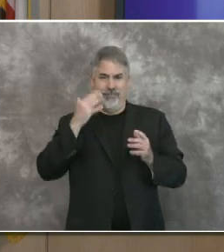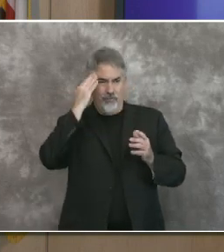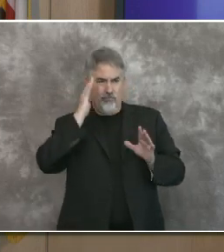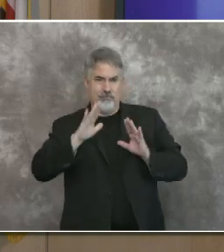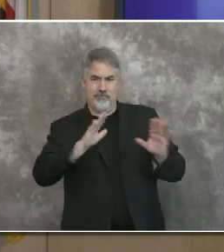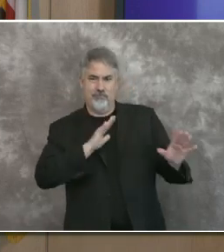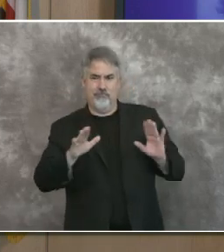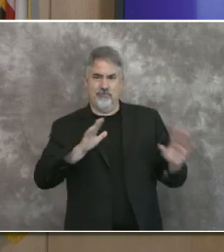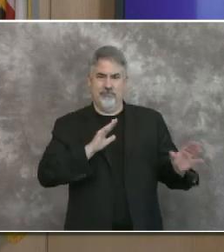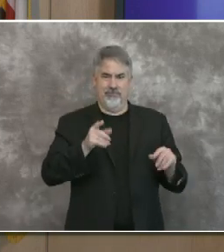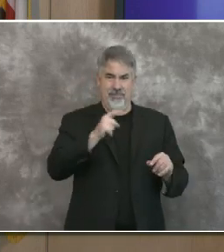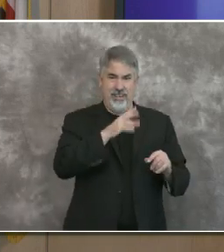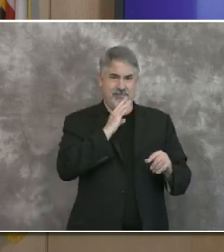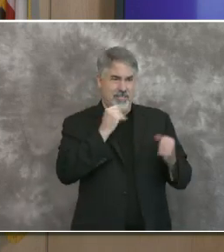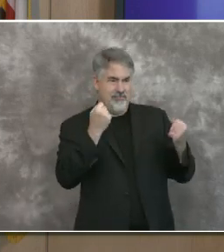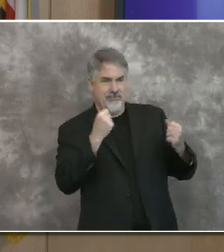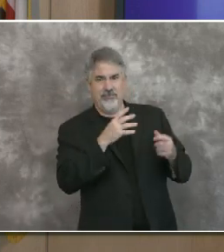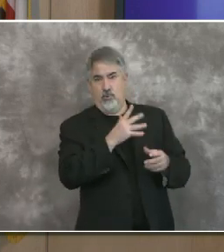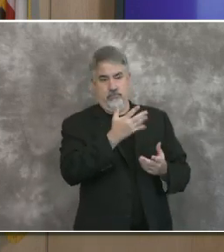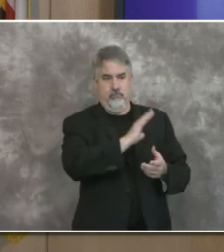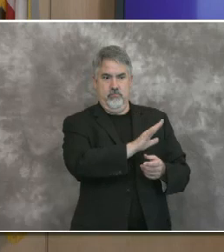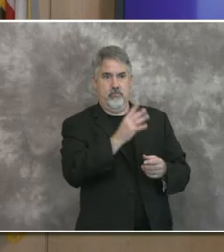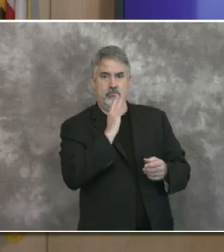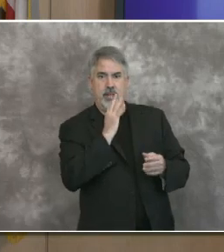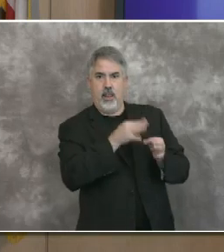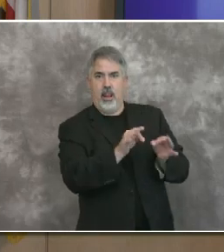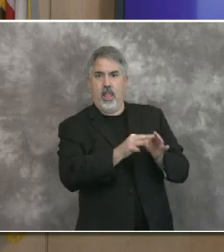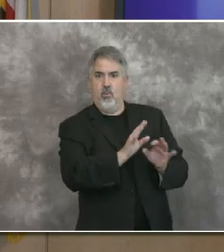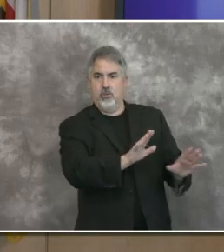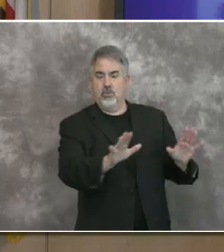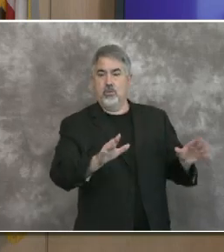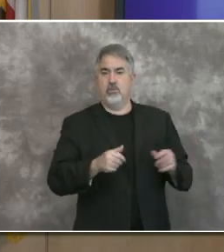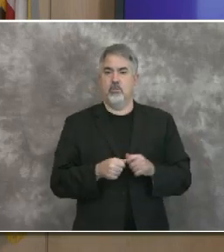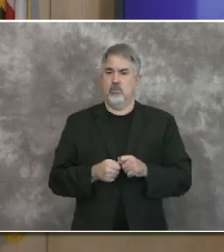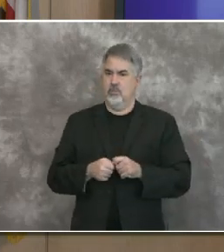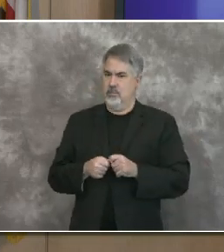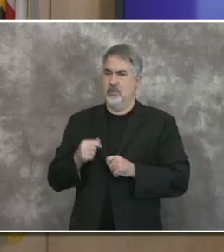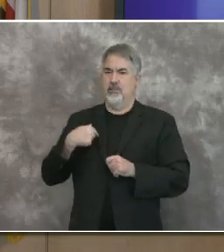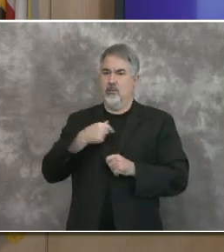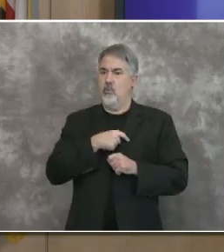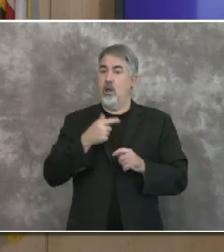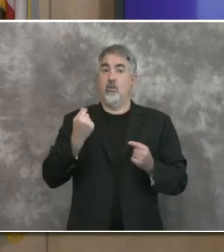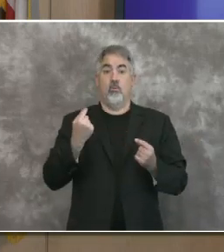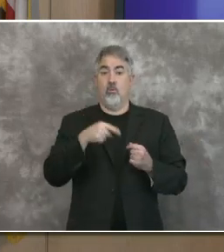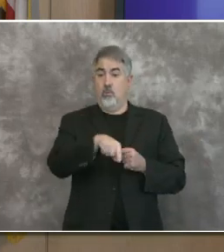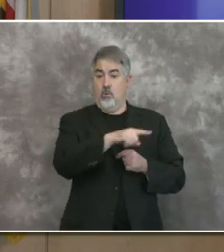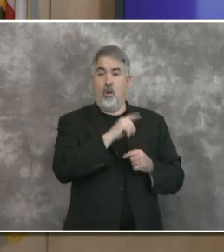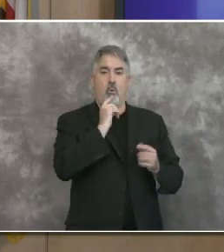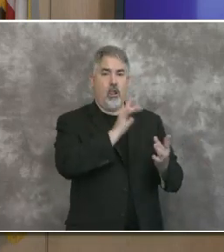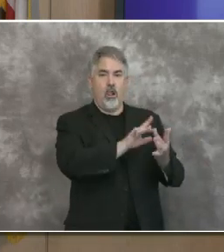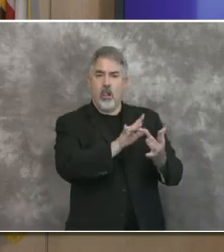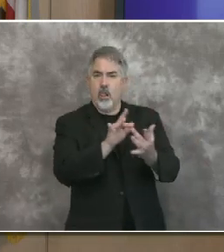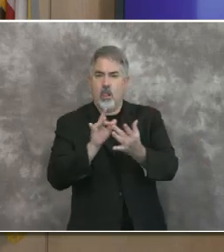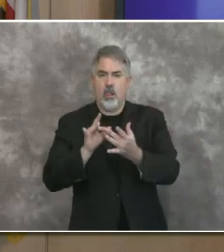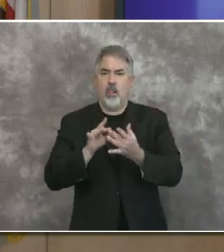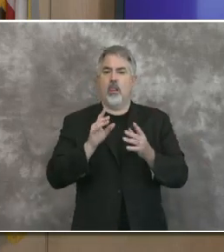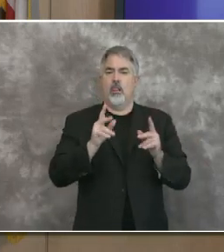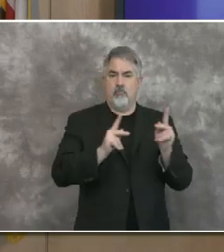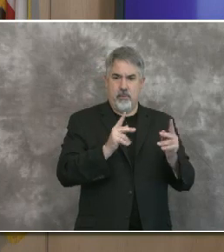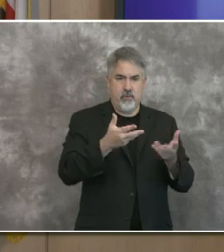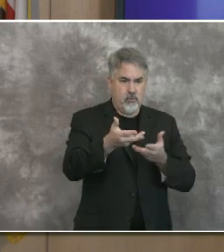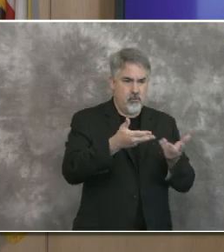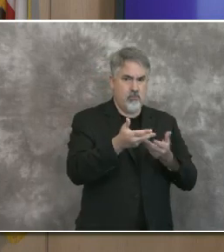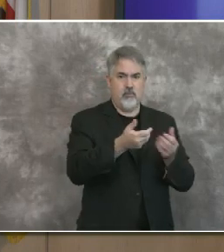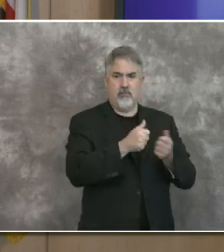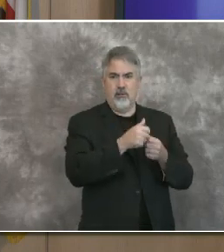appropriate language. They have to have the appropriate backgrounds, because what these individuals are doing are reaching out and talking to San Diegans who have been a